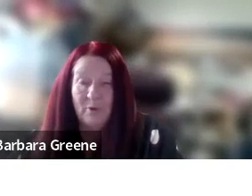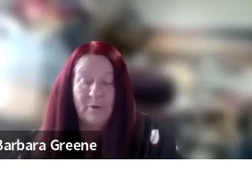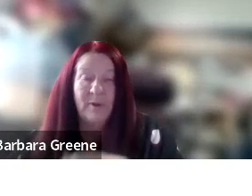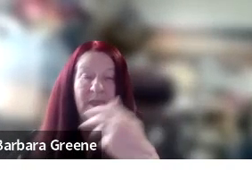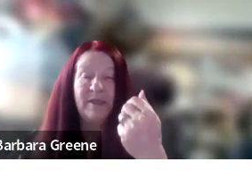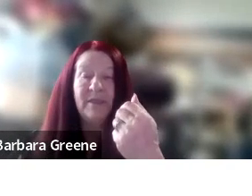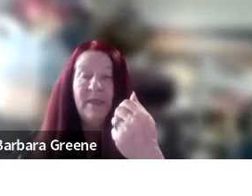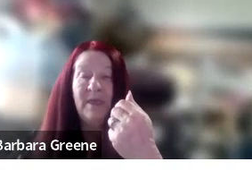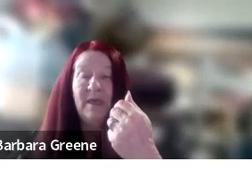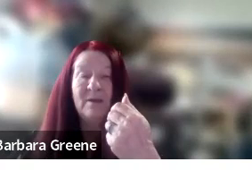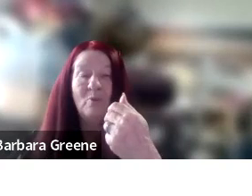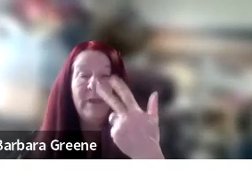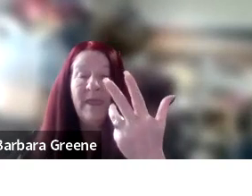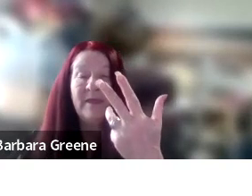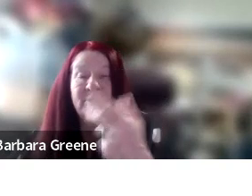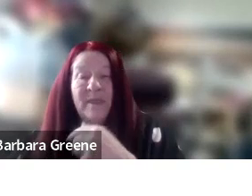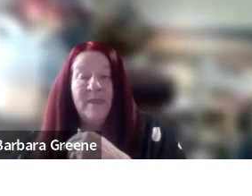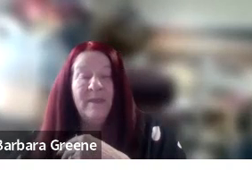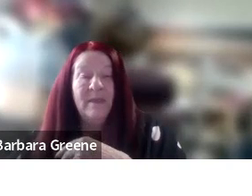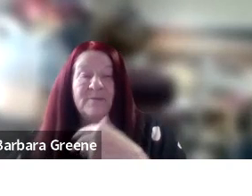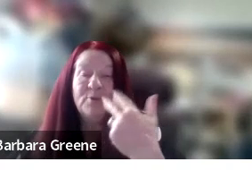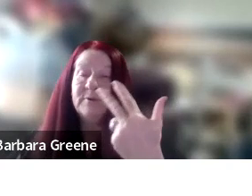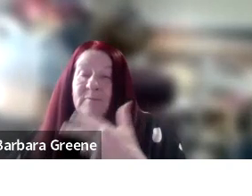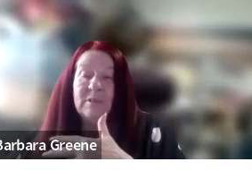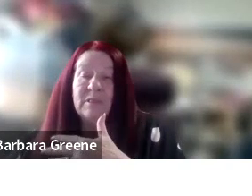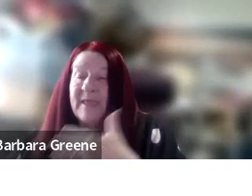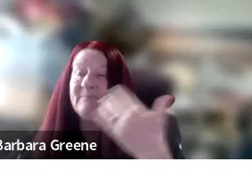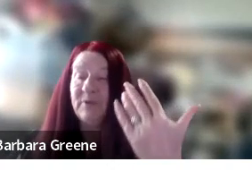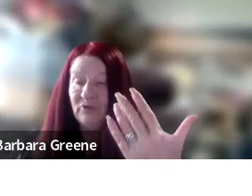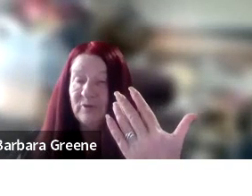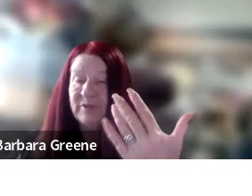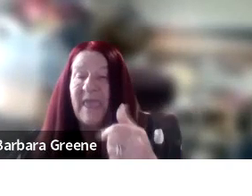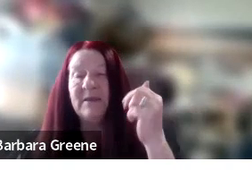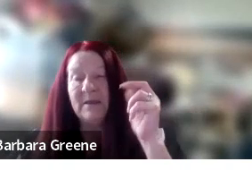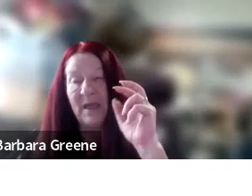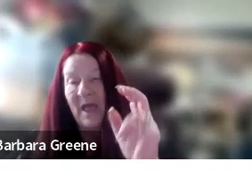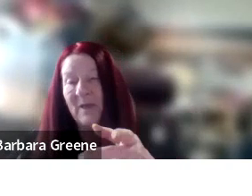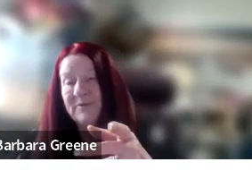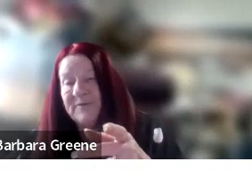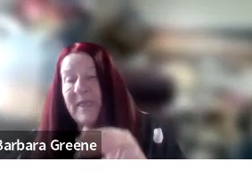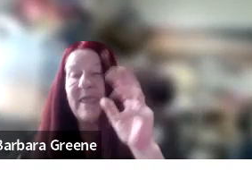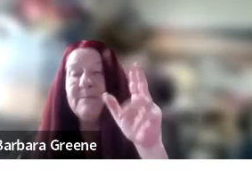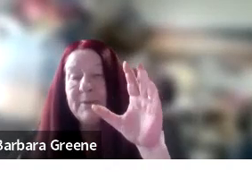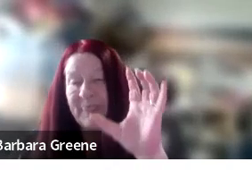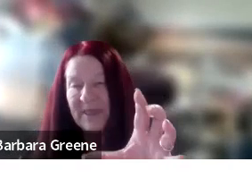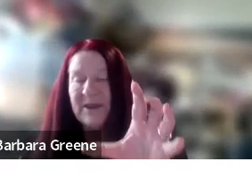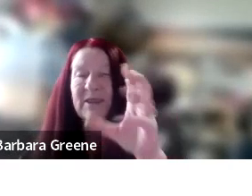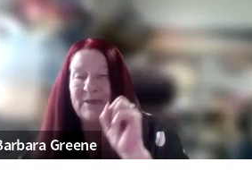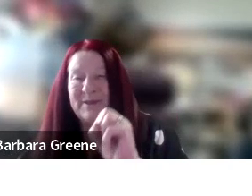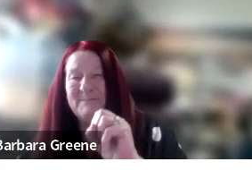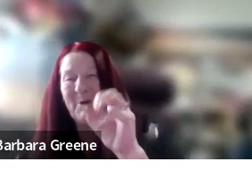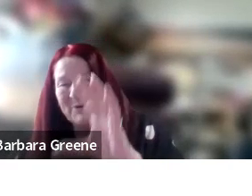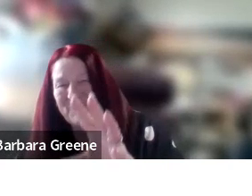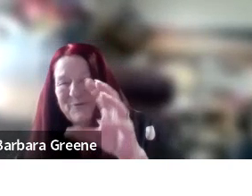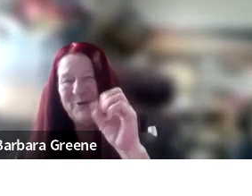pieces were. And we had sort of like visions, and I would say